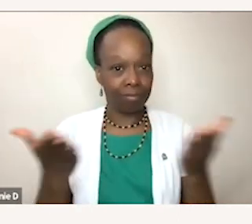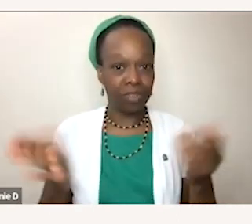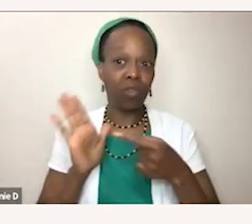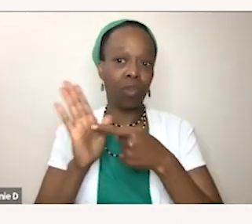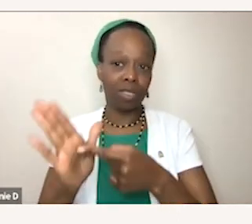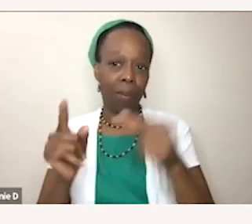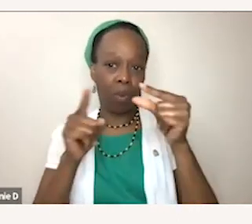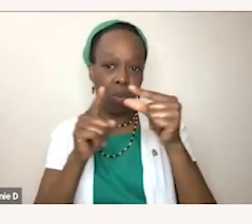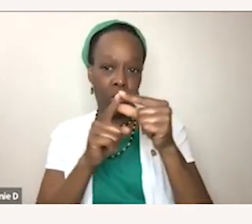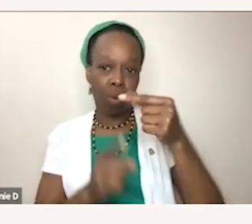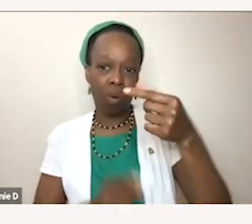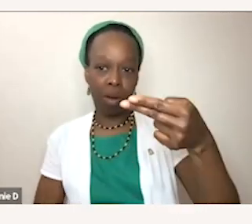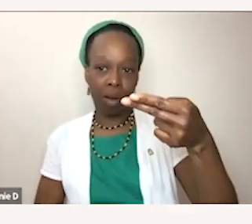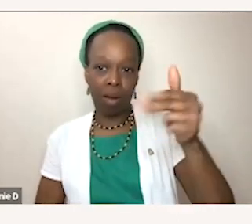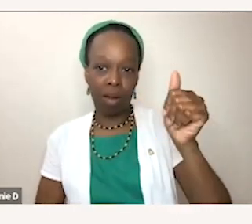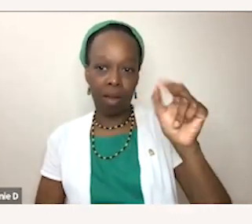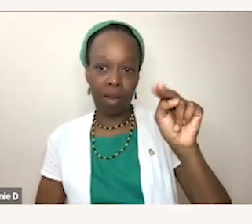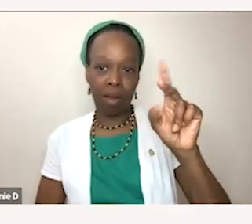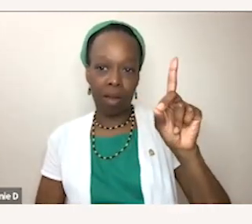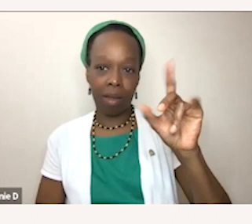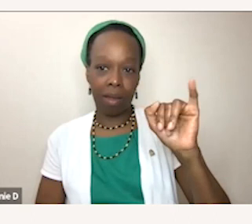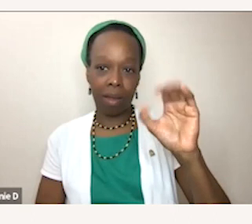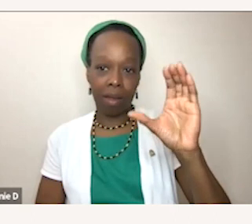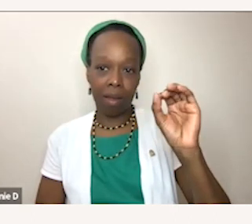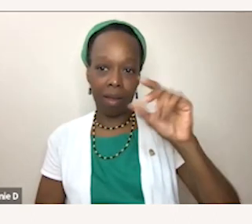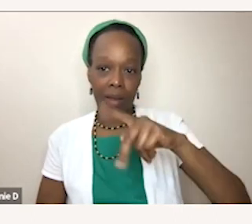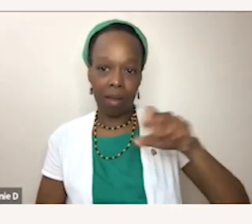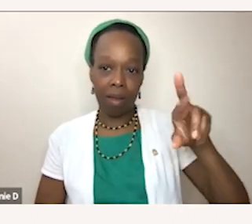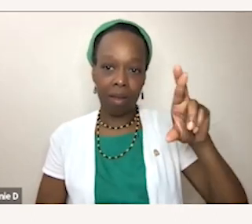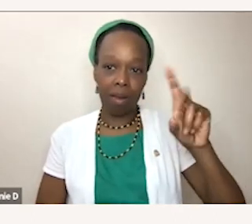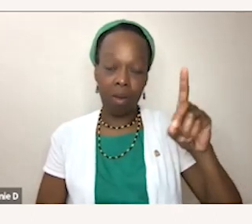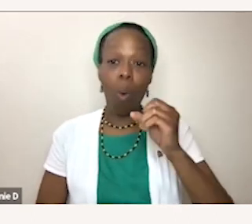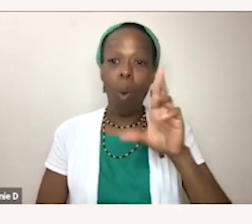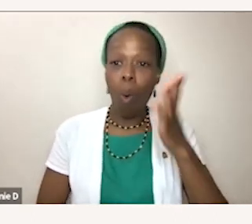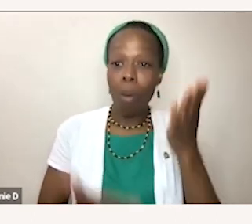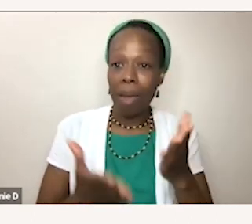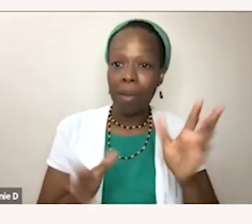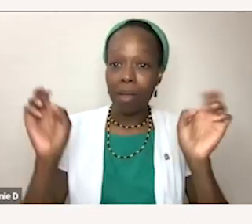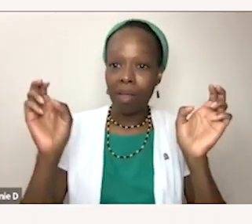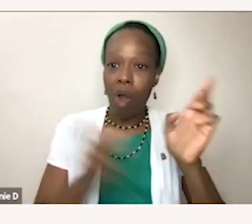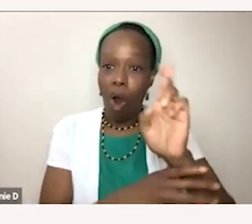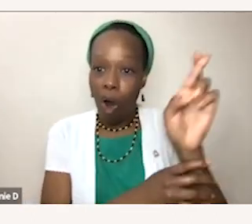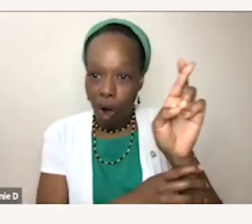handicap or the R word. What we might not immediately think about,